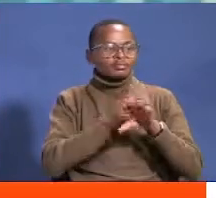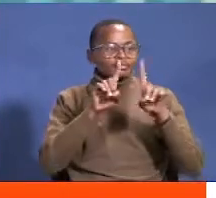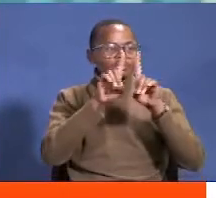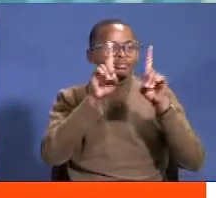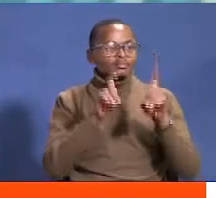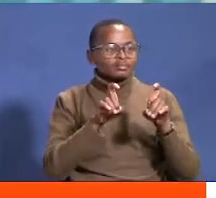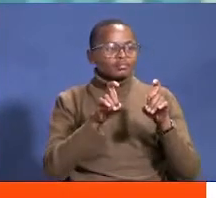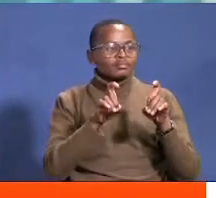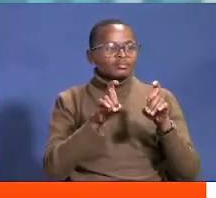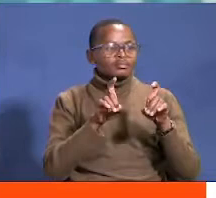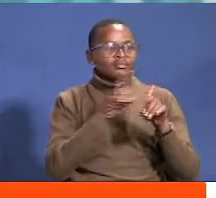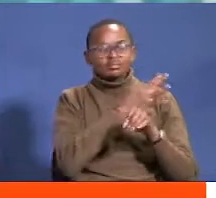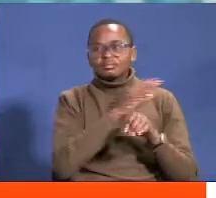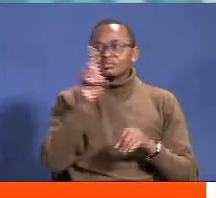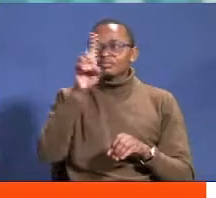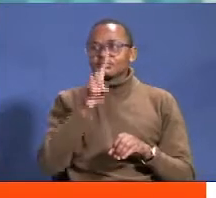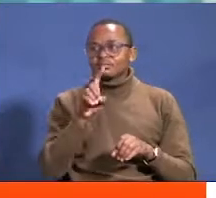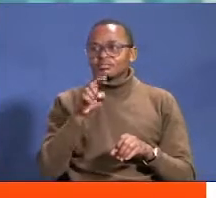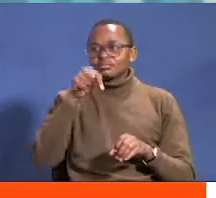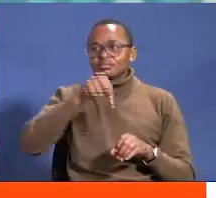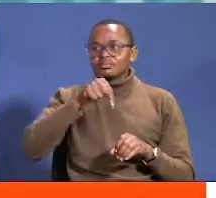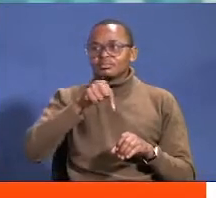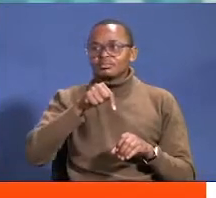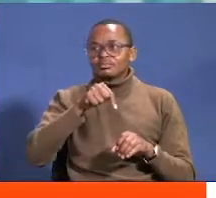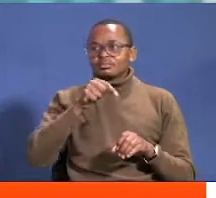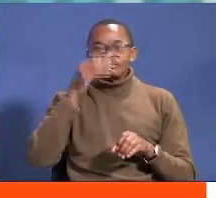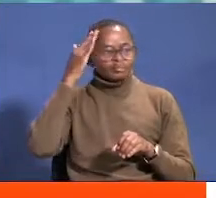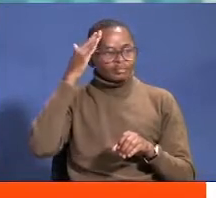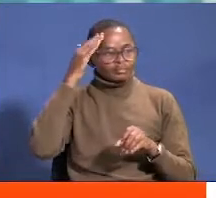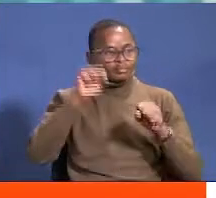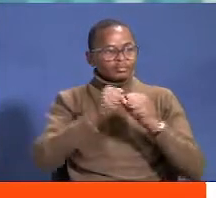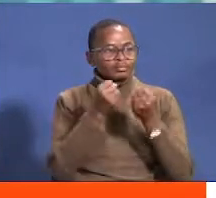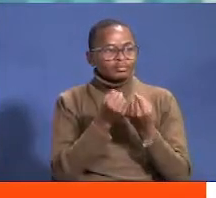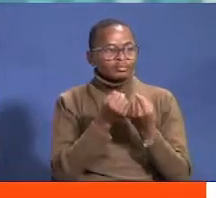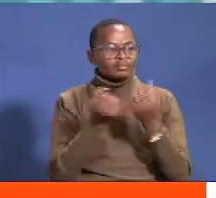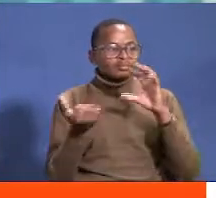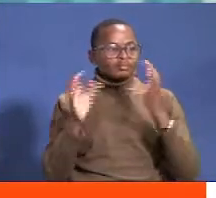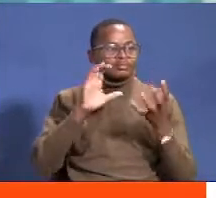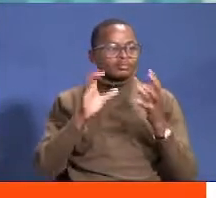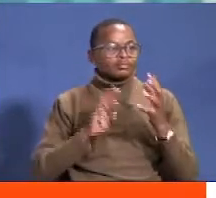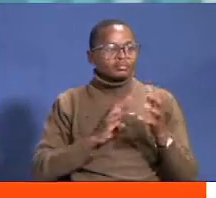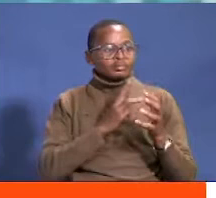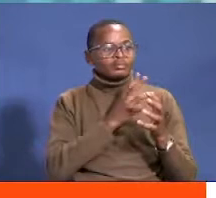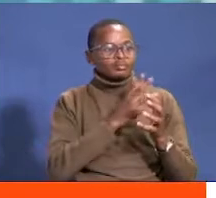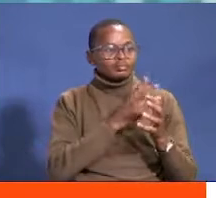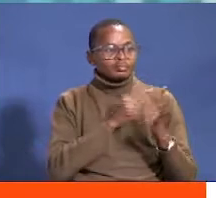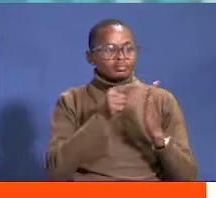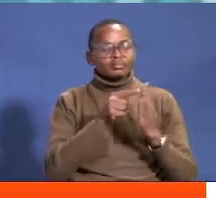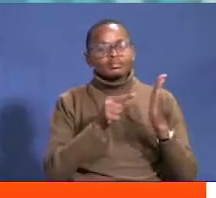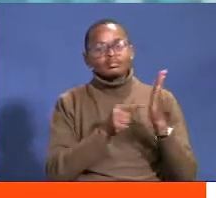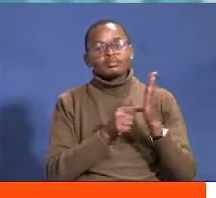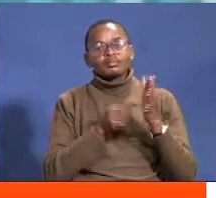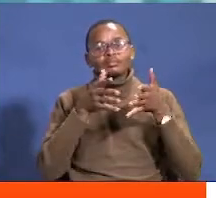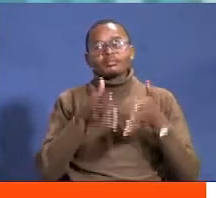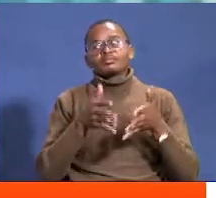Mr. Kenneth. And therefore, we are here tonight to, to break the notion about climate change. We are here to set things apart. We are